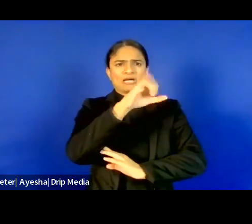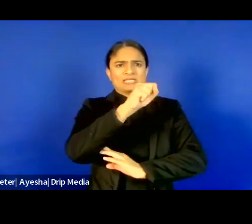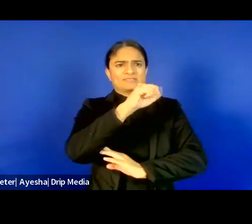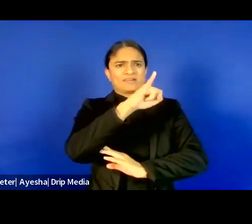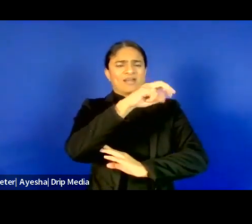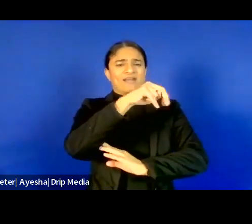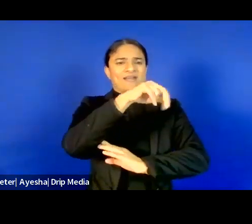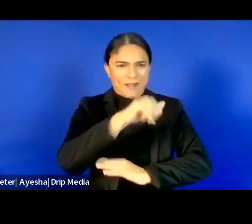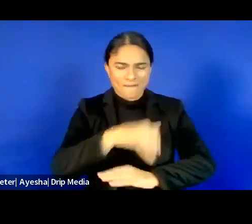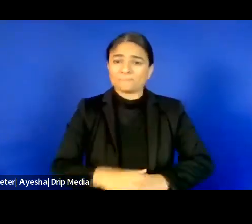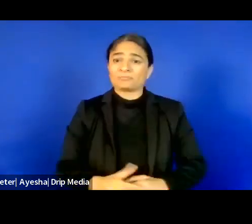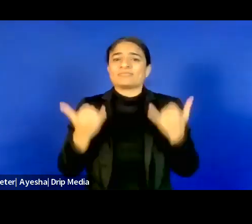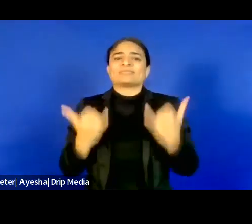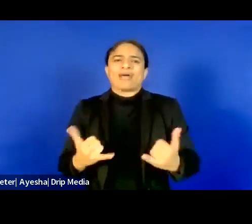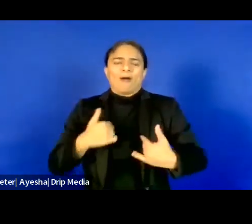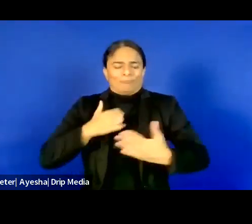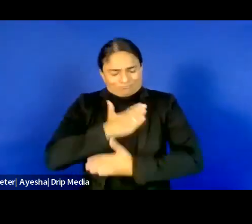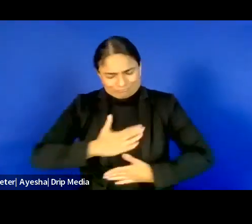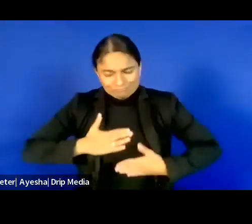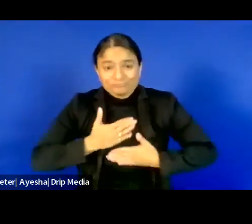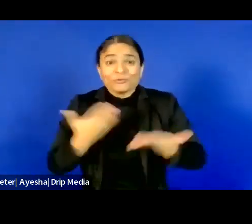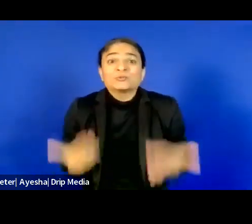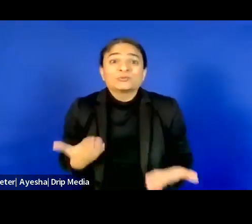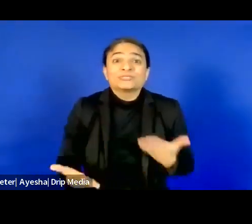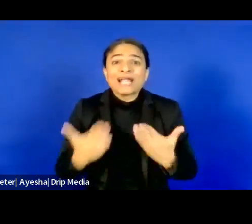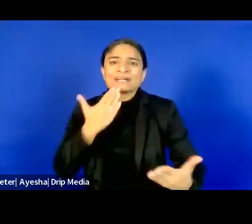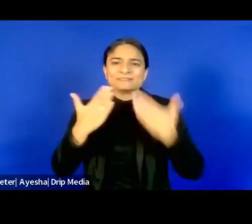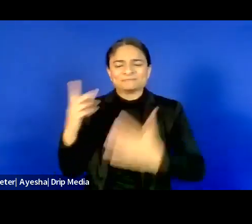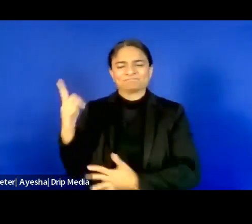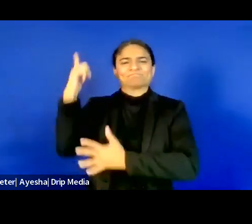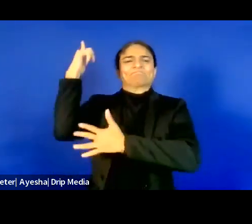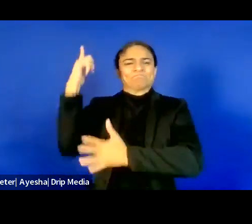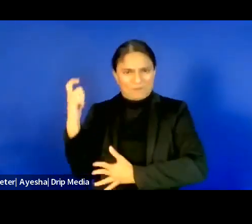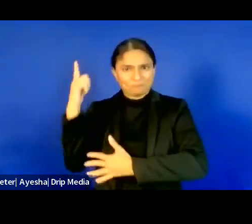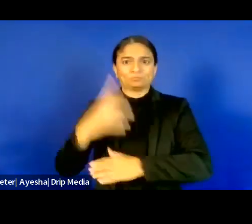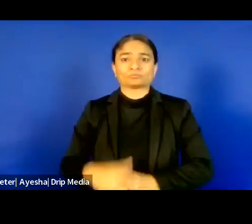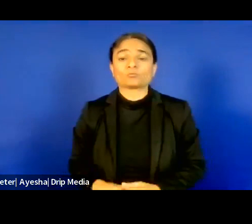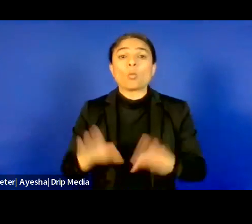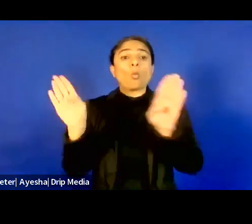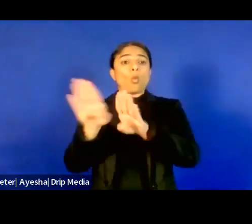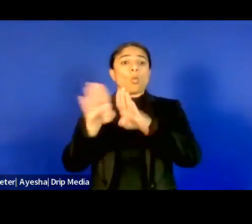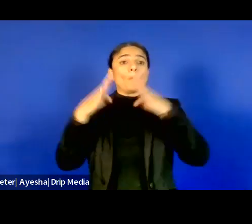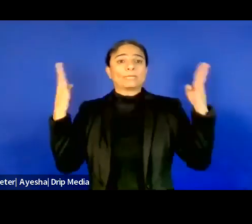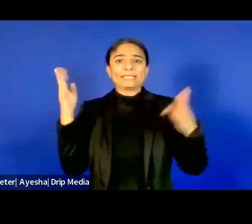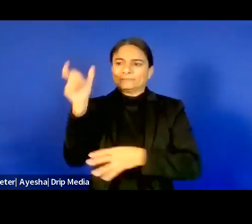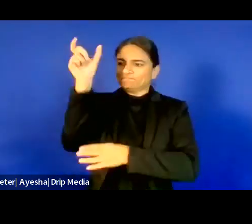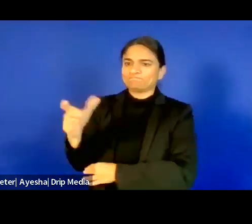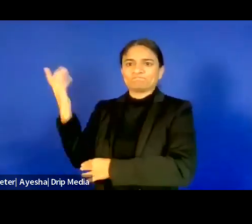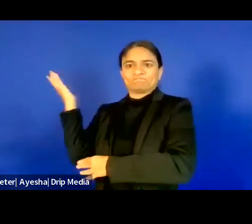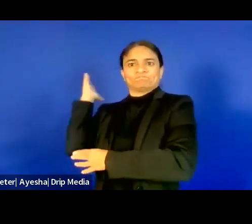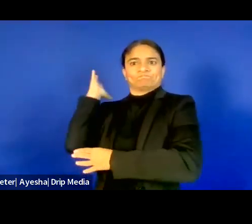introduce our opening speaker, Ms. Gertrude Oforirwa-Fefawame.